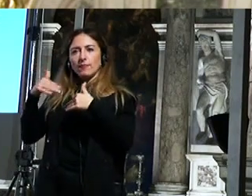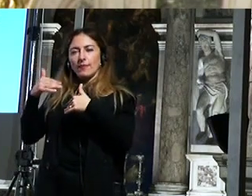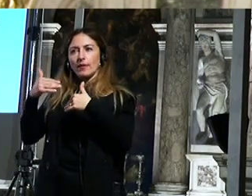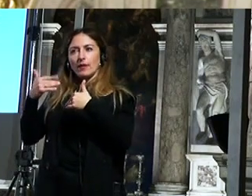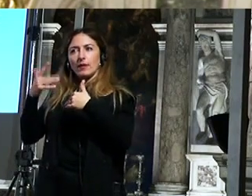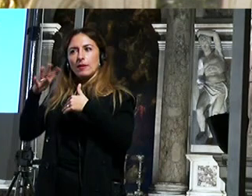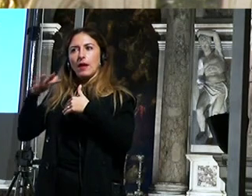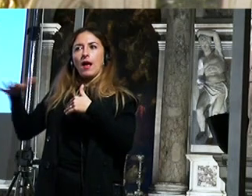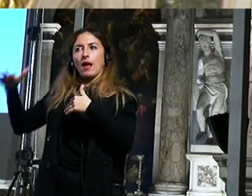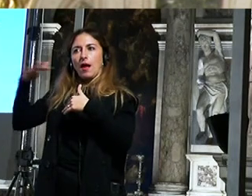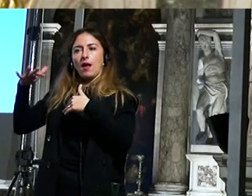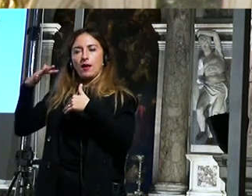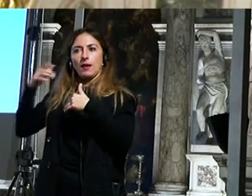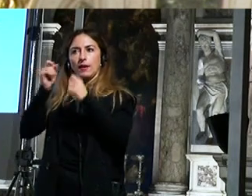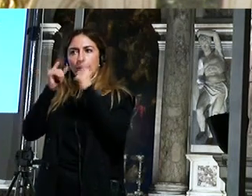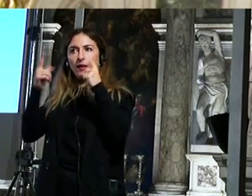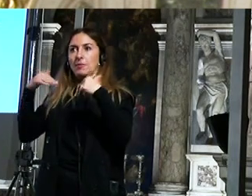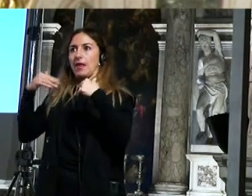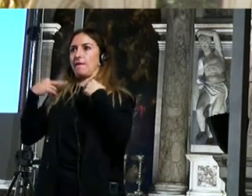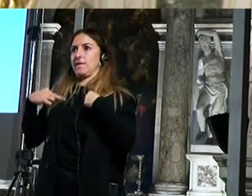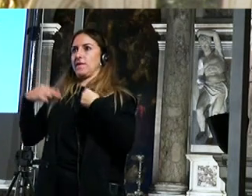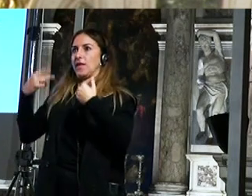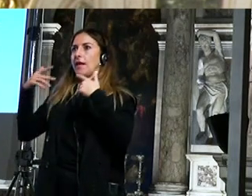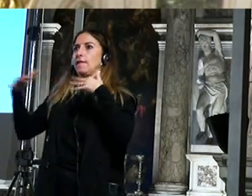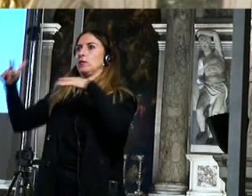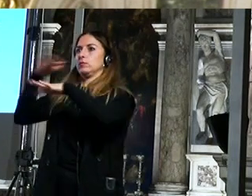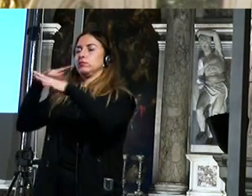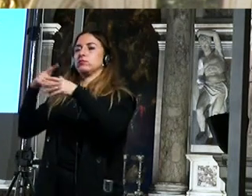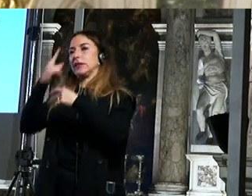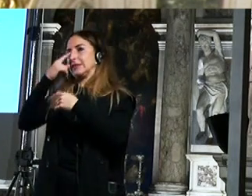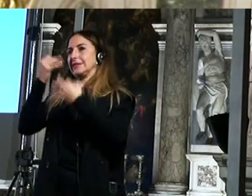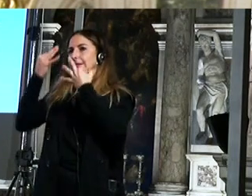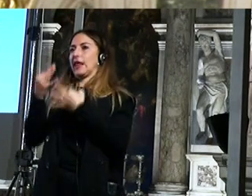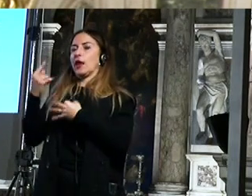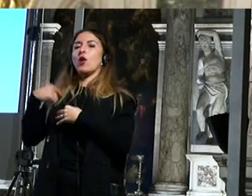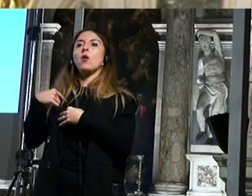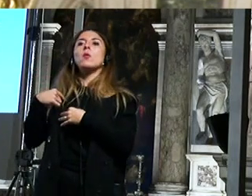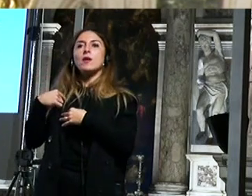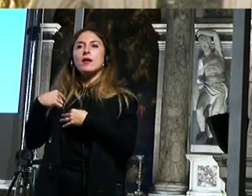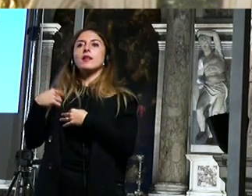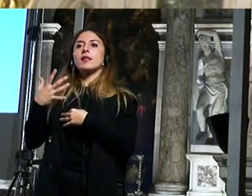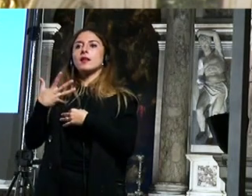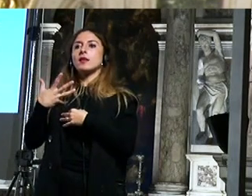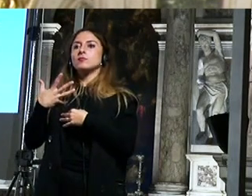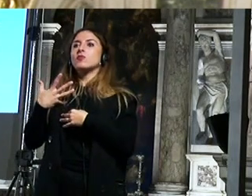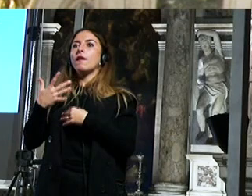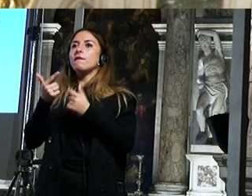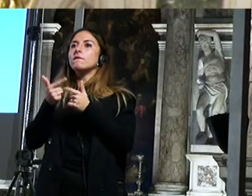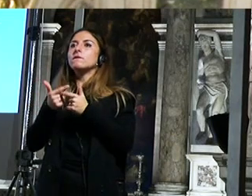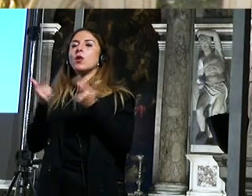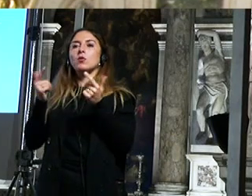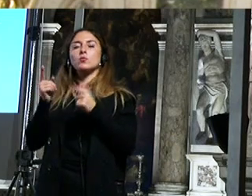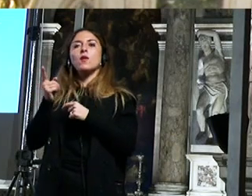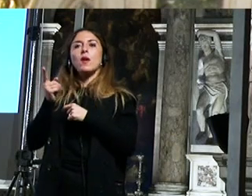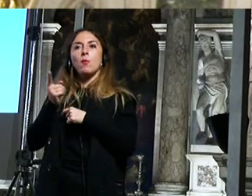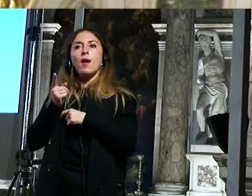very surreal. So I have the benefit of something I can already,